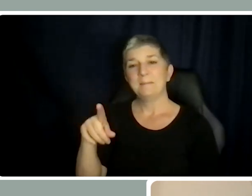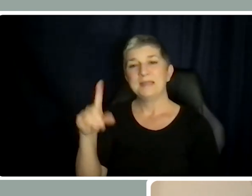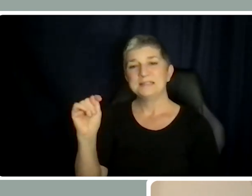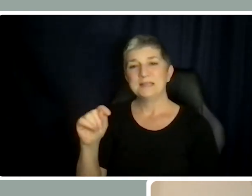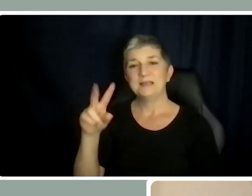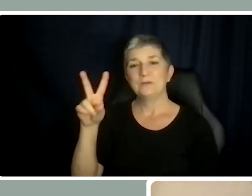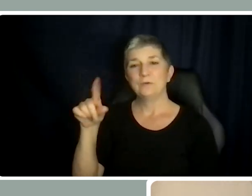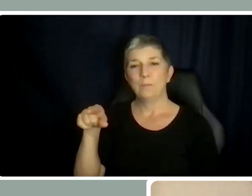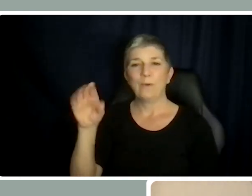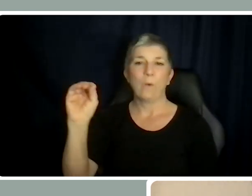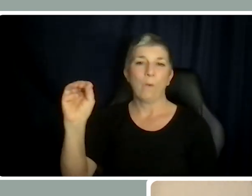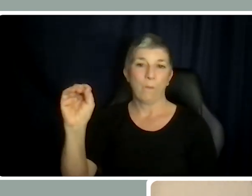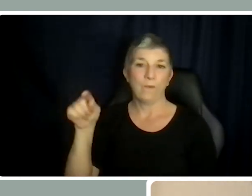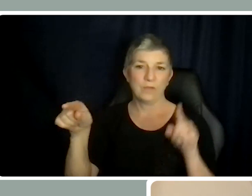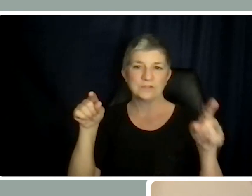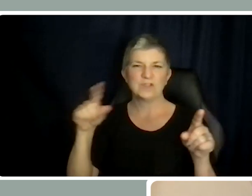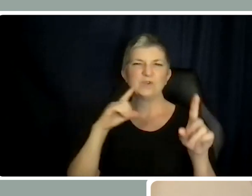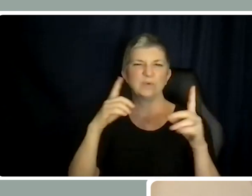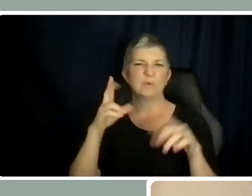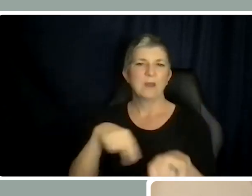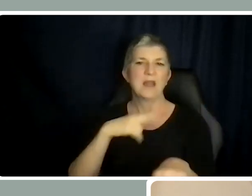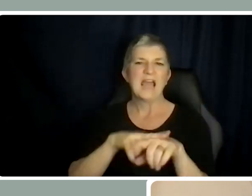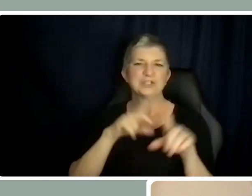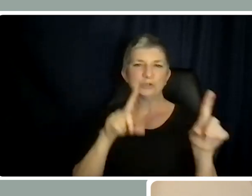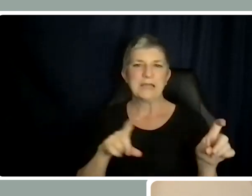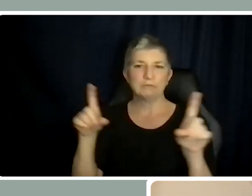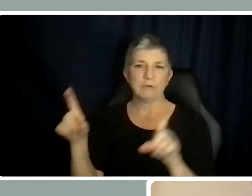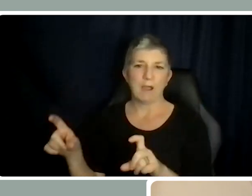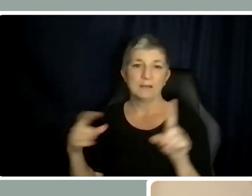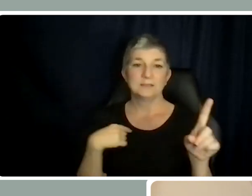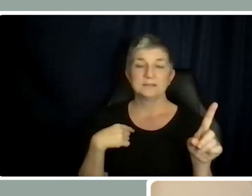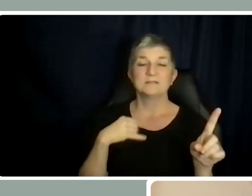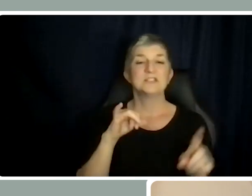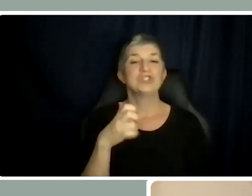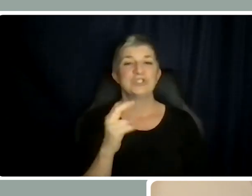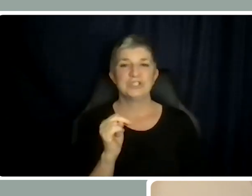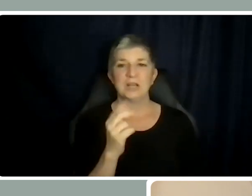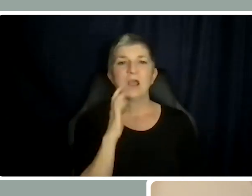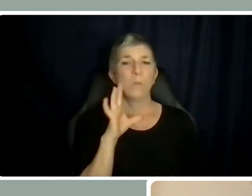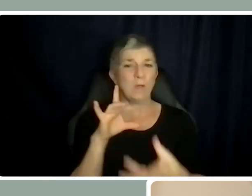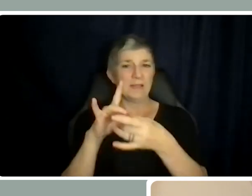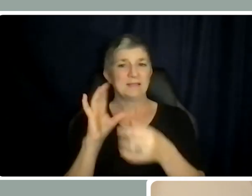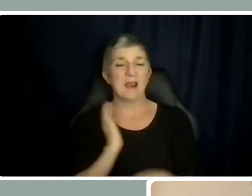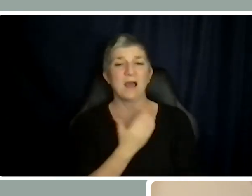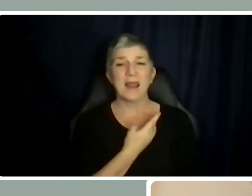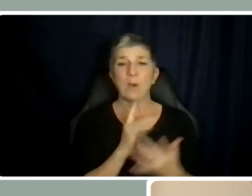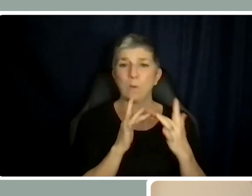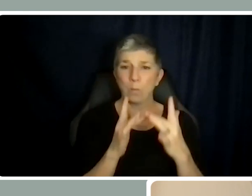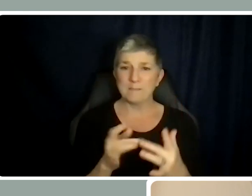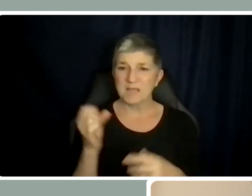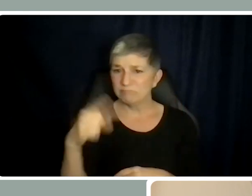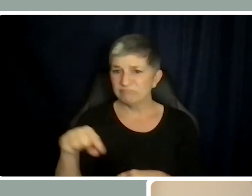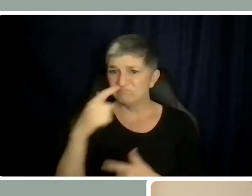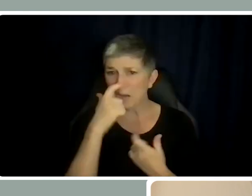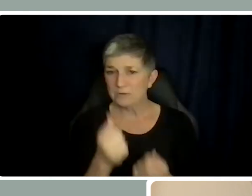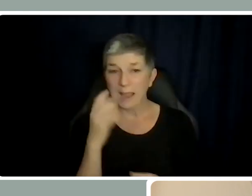ATEMPT. And then the 2.0 is okay. Yeah. So we'll make sure to, link that on our website. If anyone is interested,